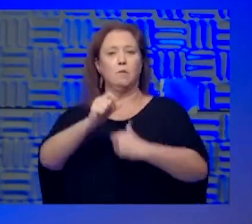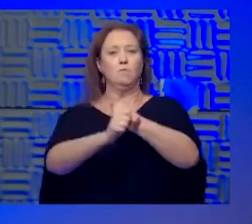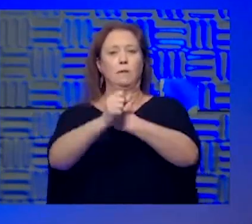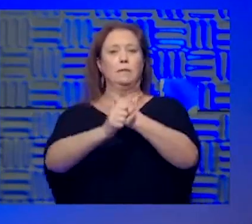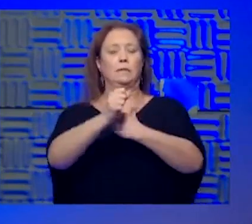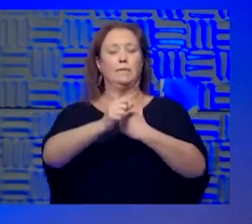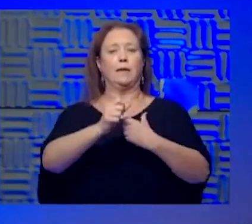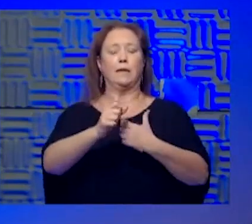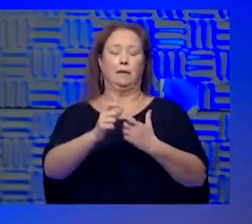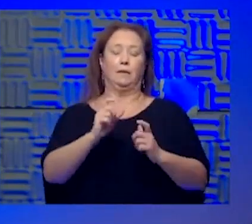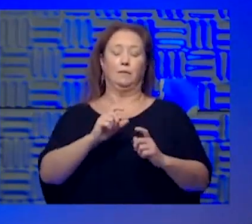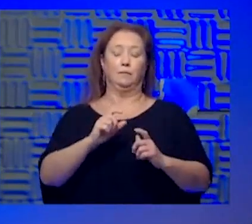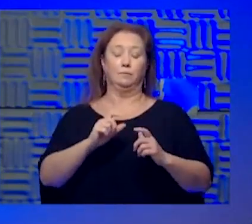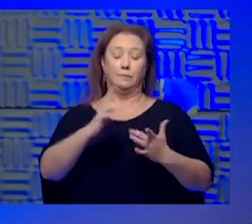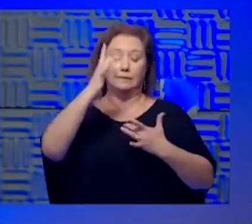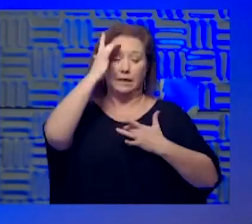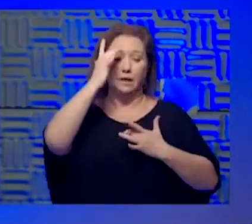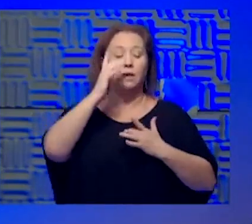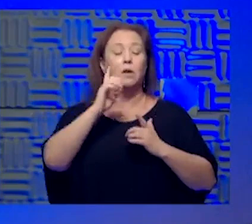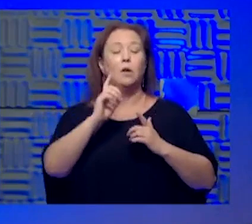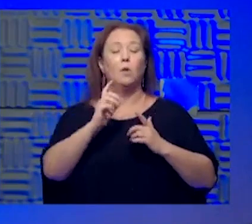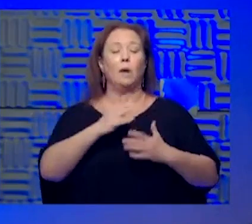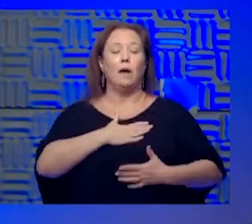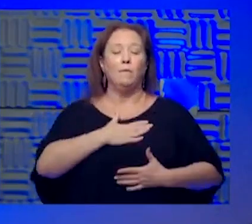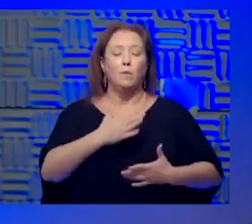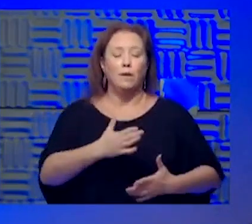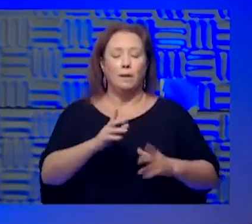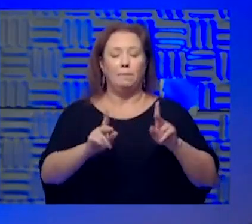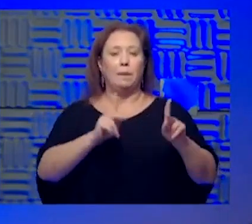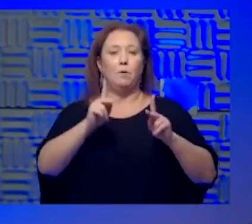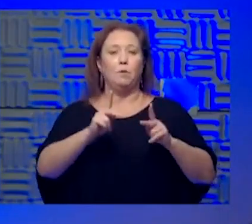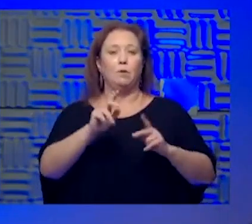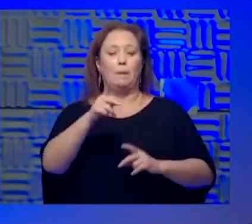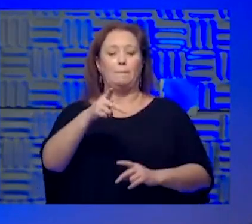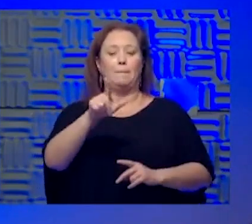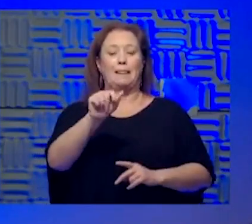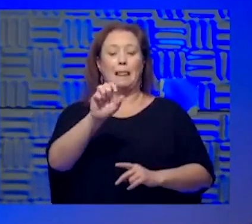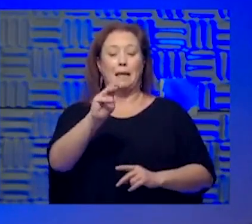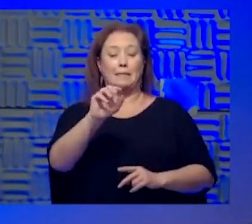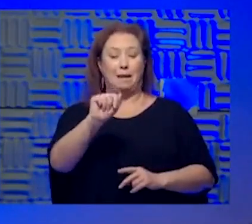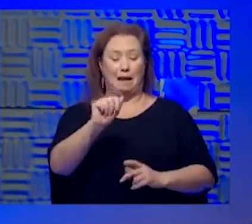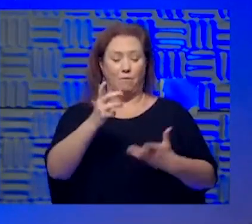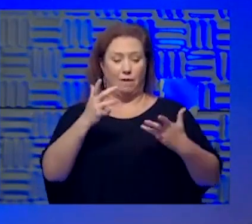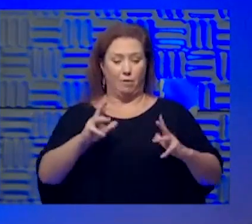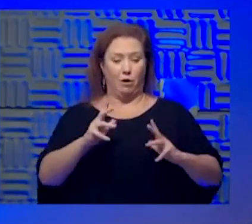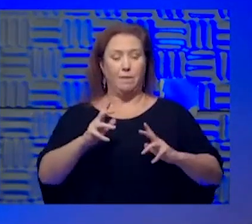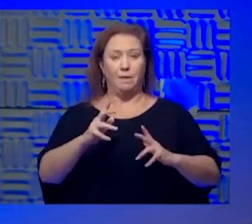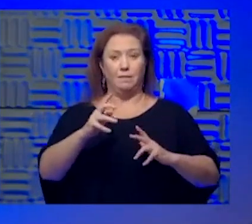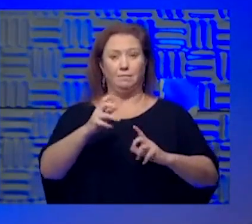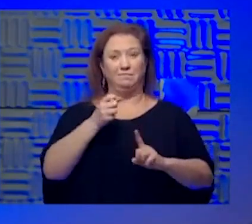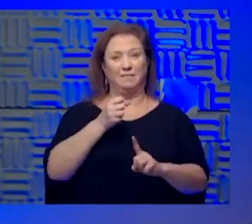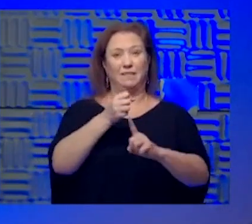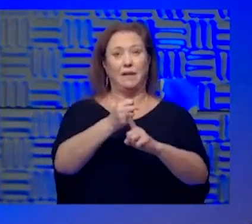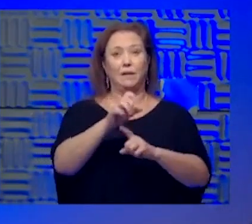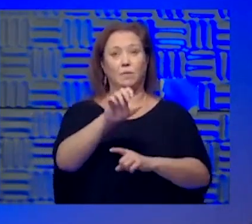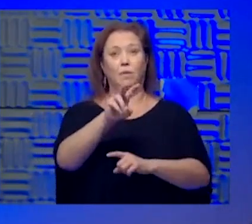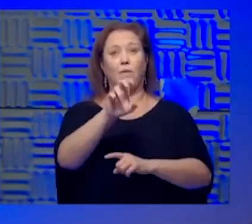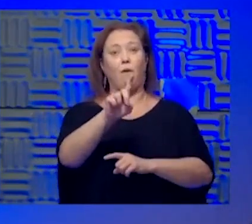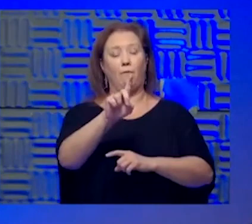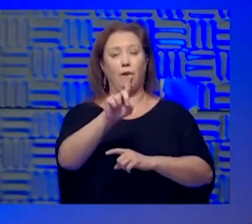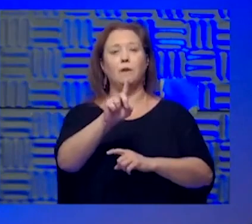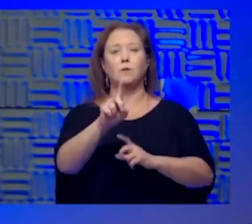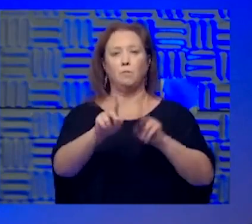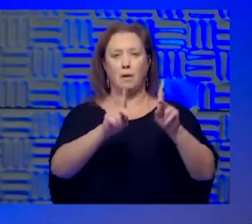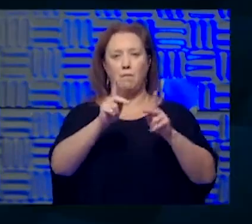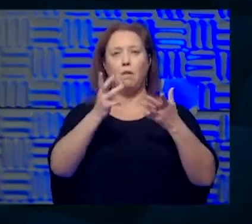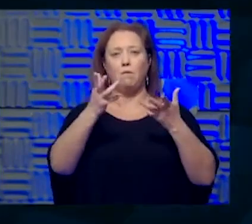are willing to donate plasma after they have been infected with COVID as well. And so I know that there's a lot of people out there who want to donate